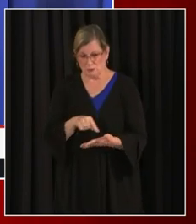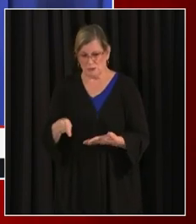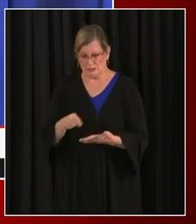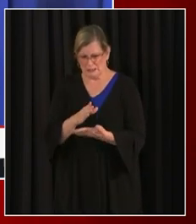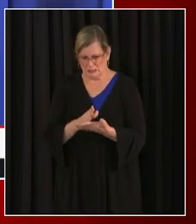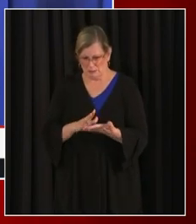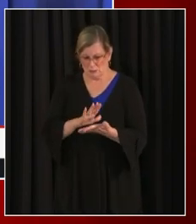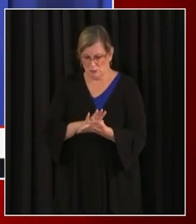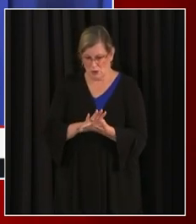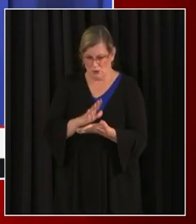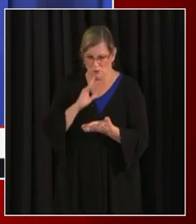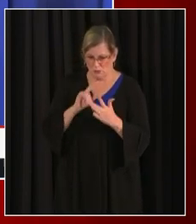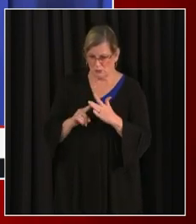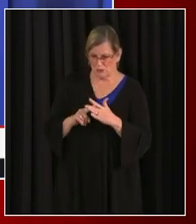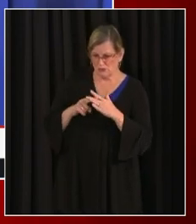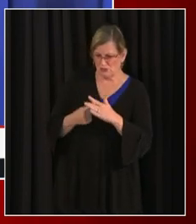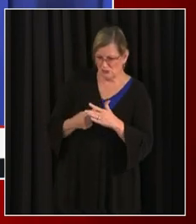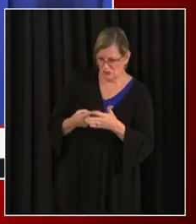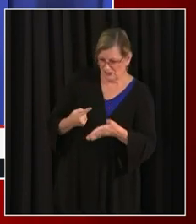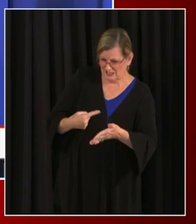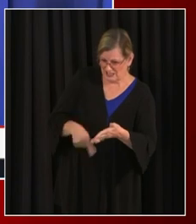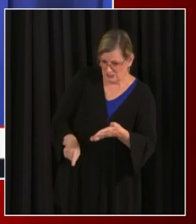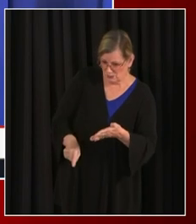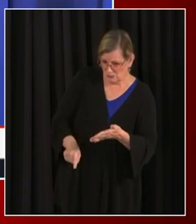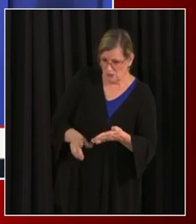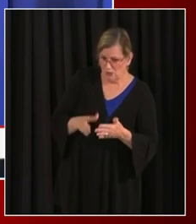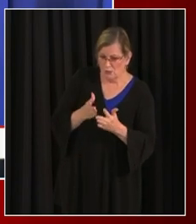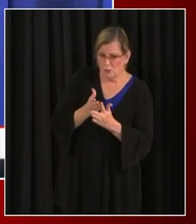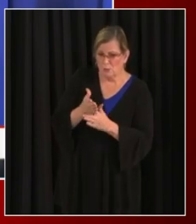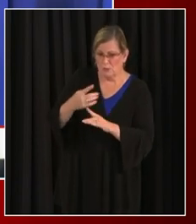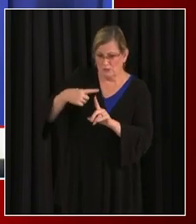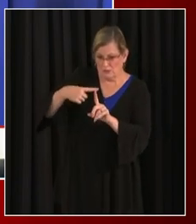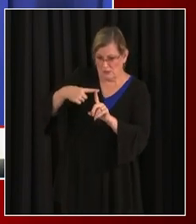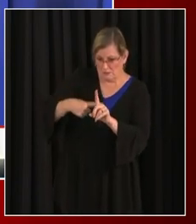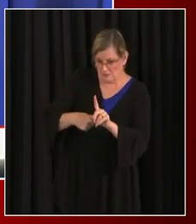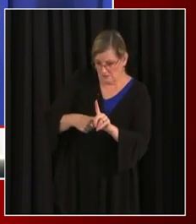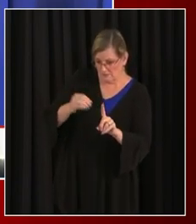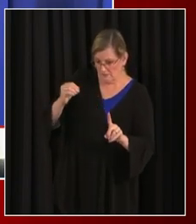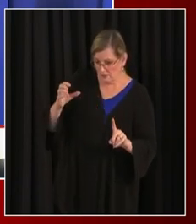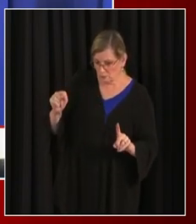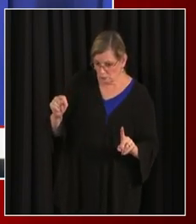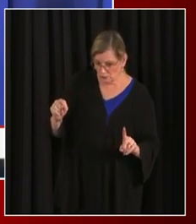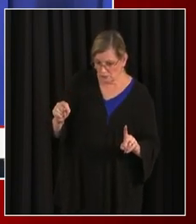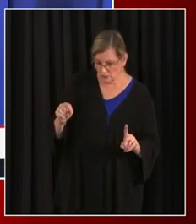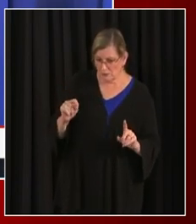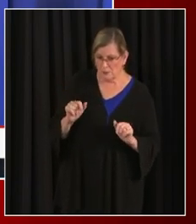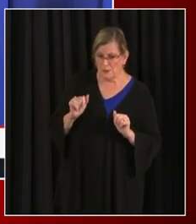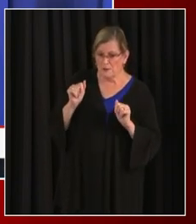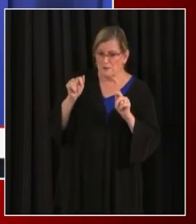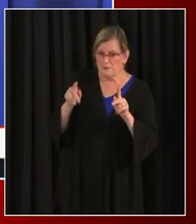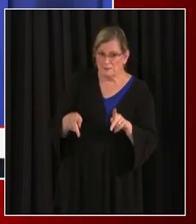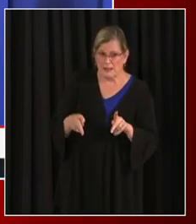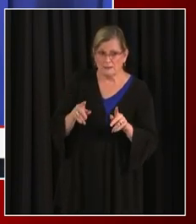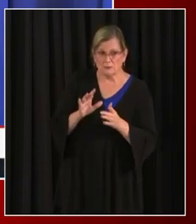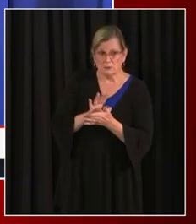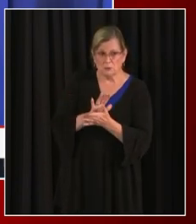that will start next week, and then throughout the month of October, the remaining schools will open for students.